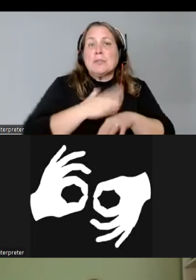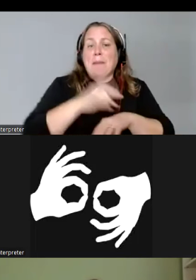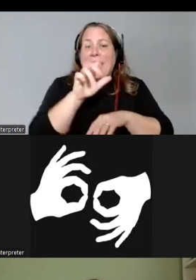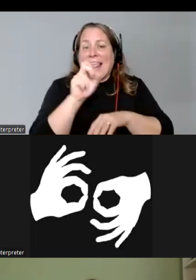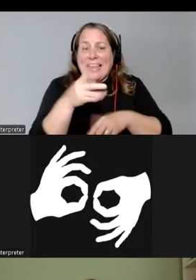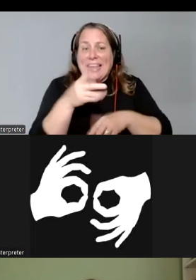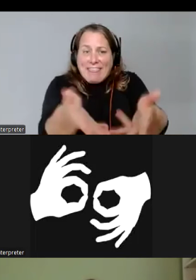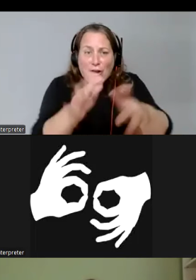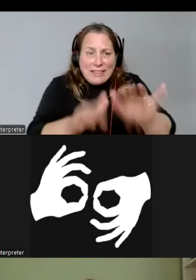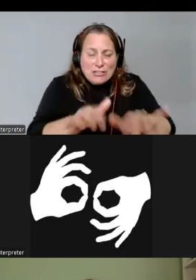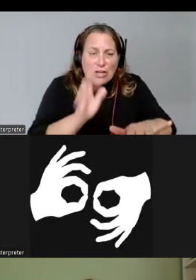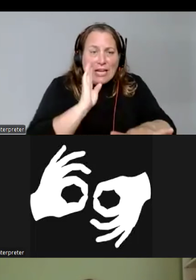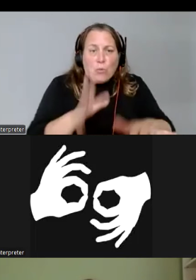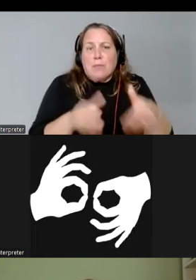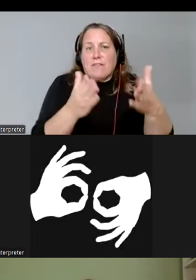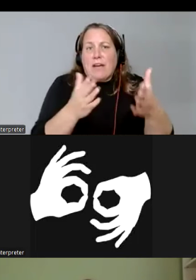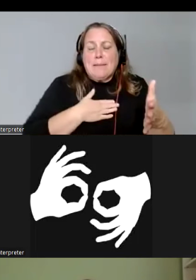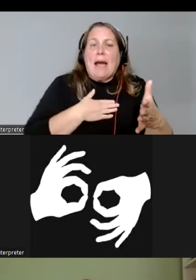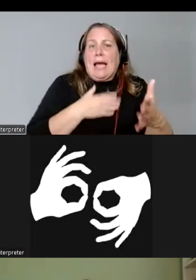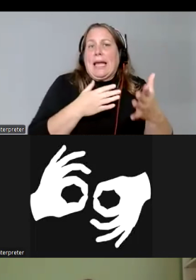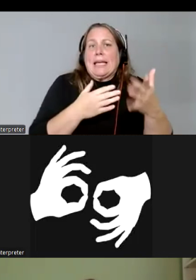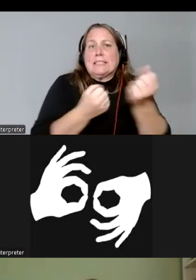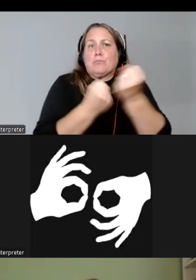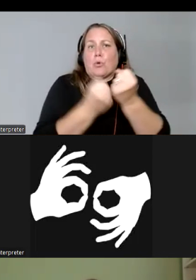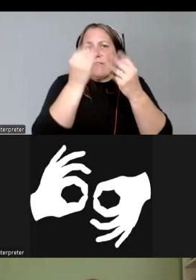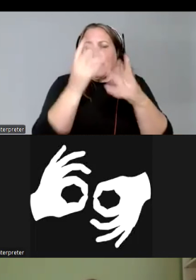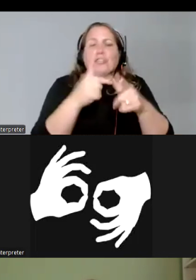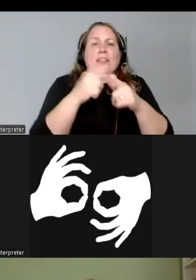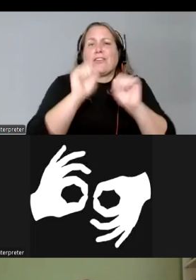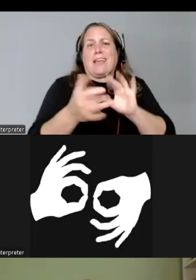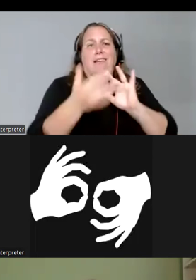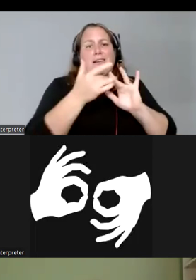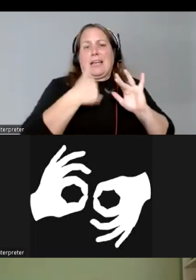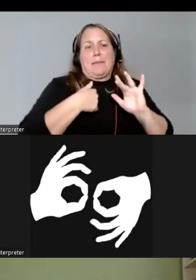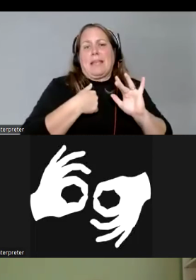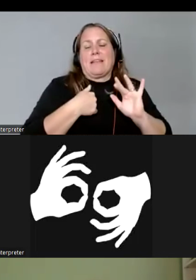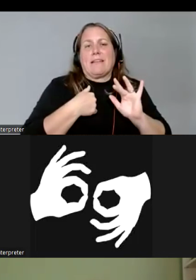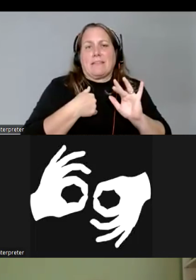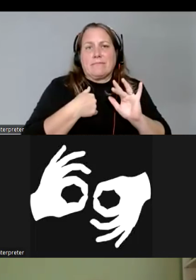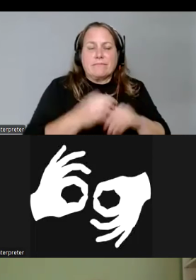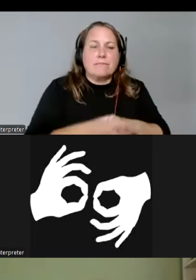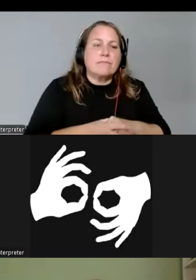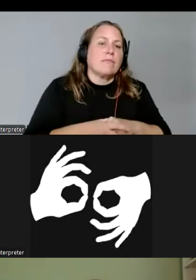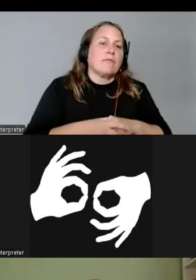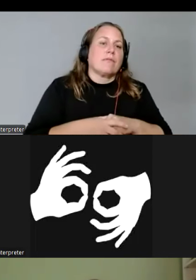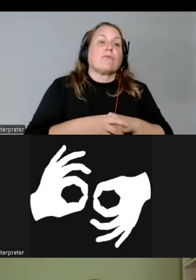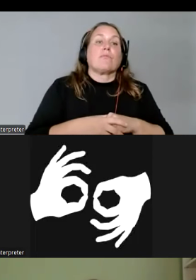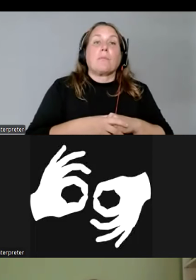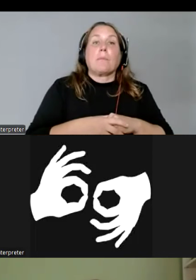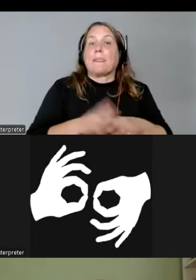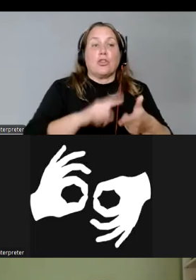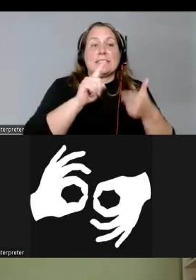you another format of this information. But generally, guidelines is where it's all begin. Then you create a TAC Smart